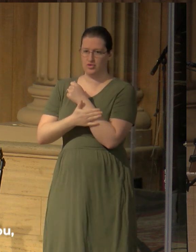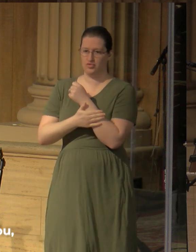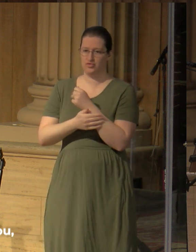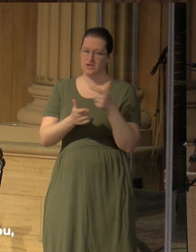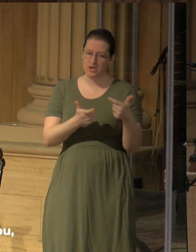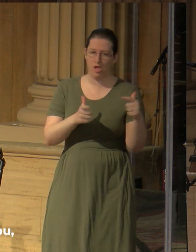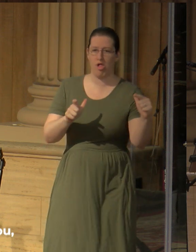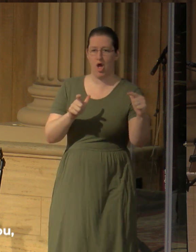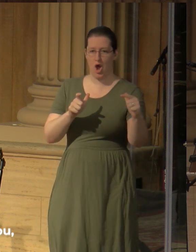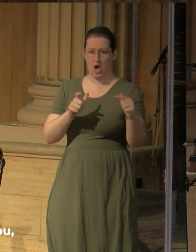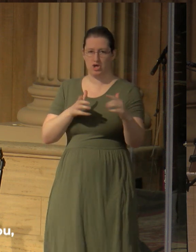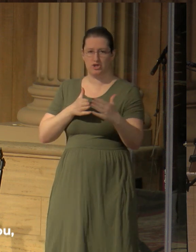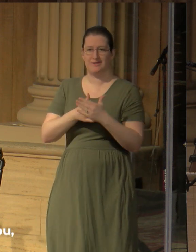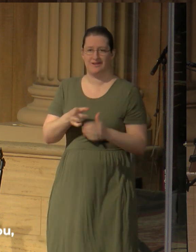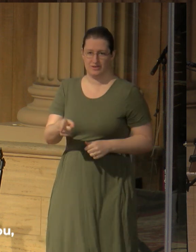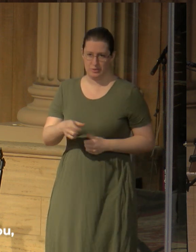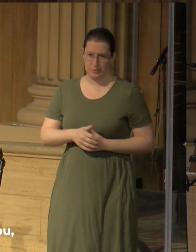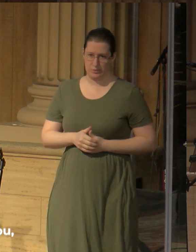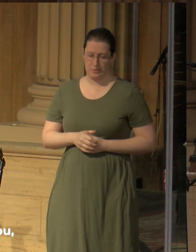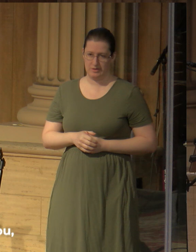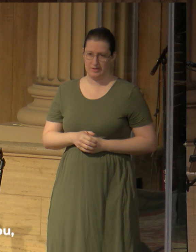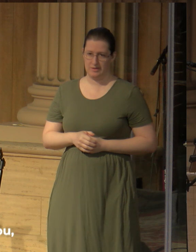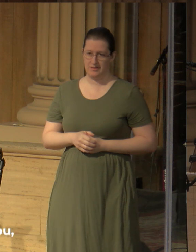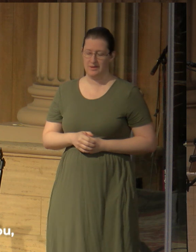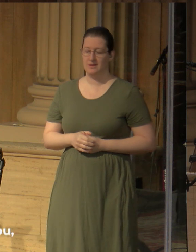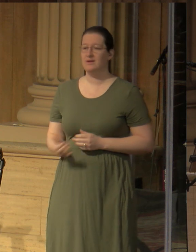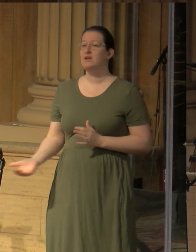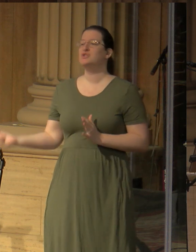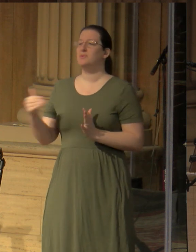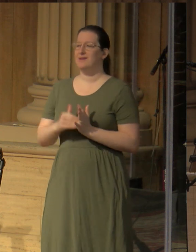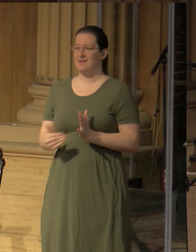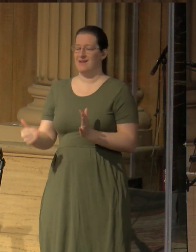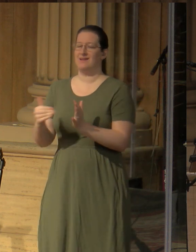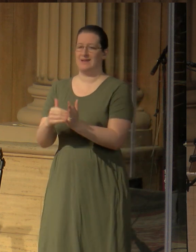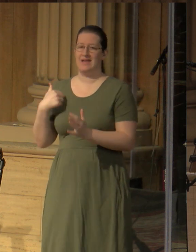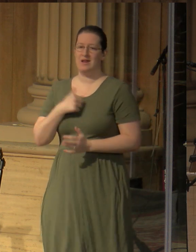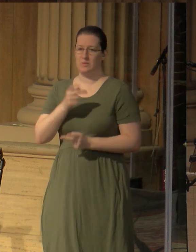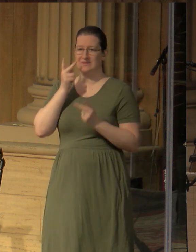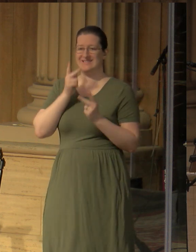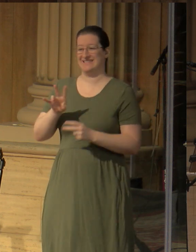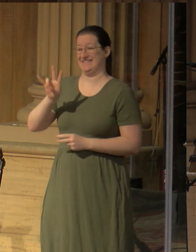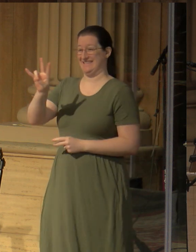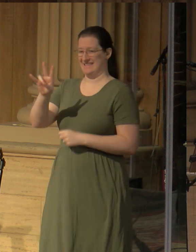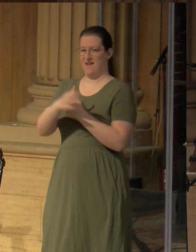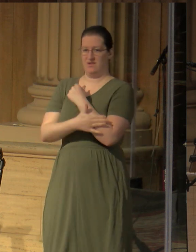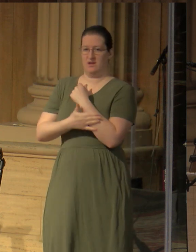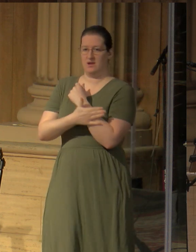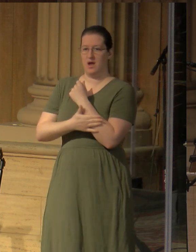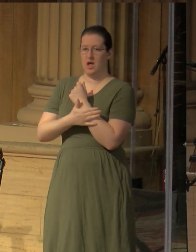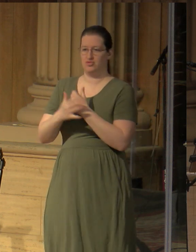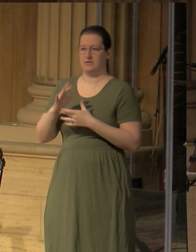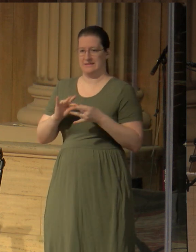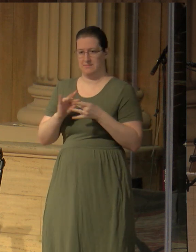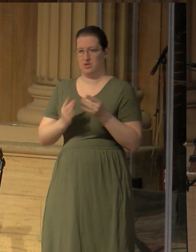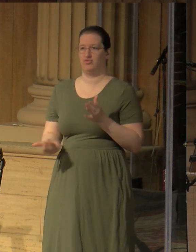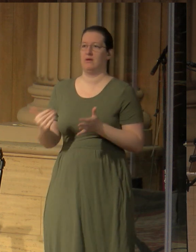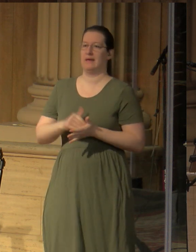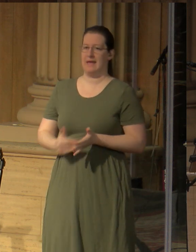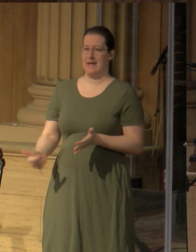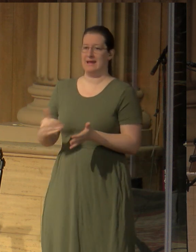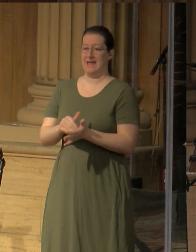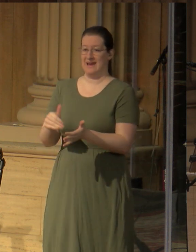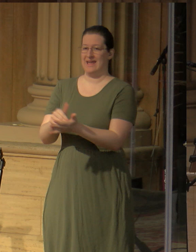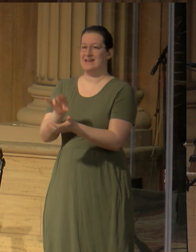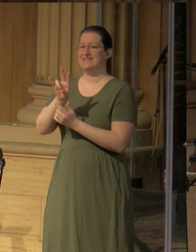than you, and then he goes on from there. And so again and again, you'll see these 7 nations talked about in the Old Testament as the 7